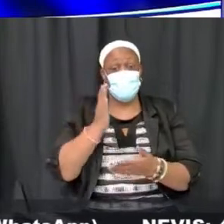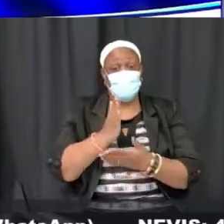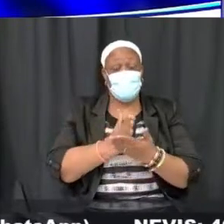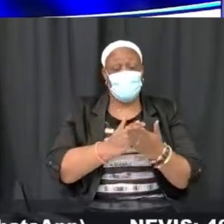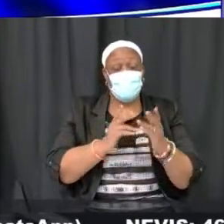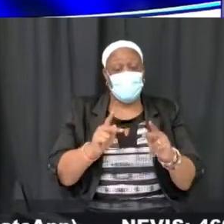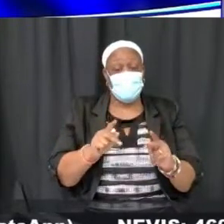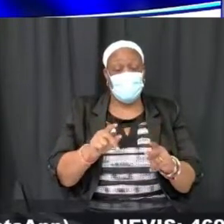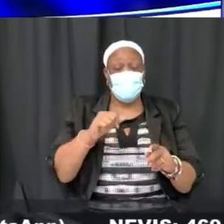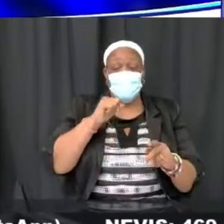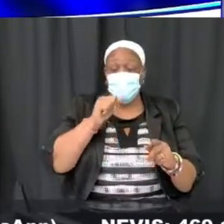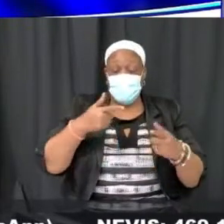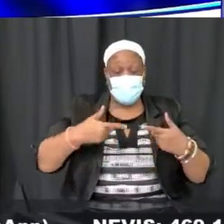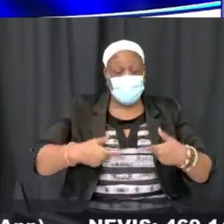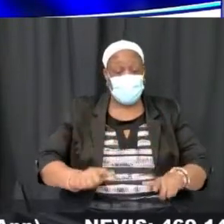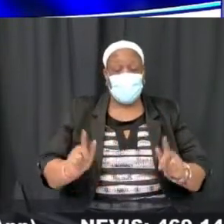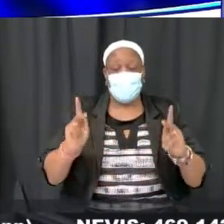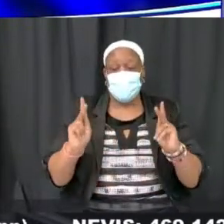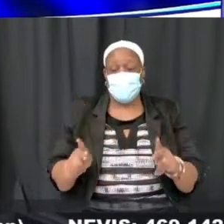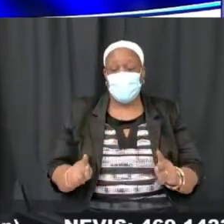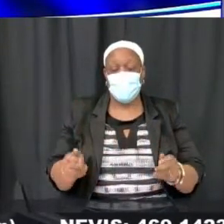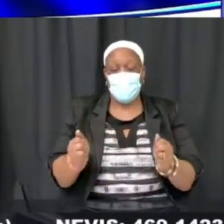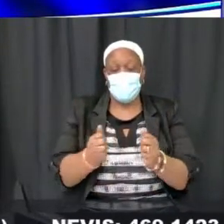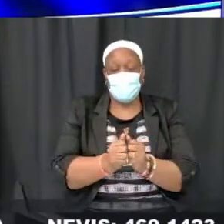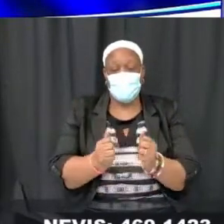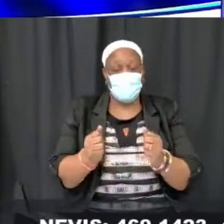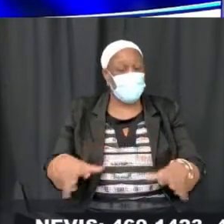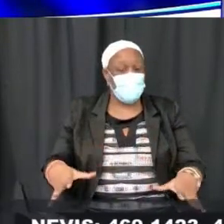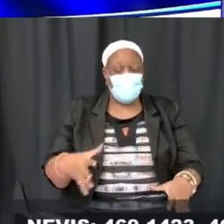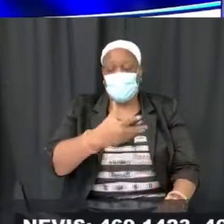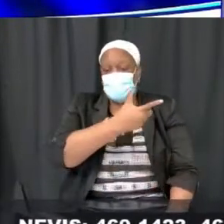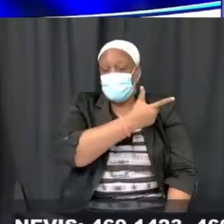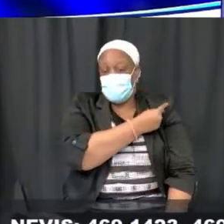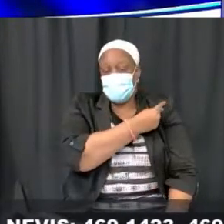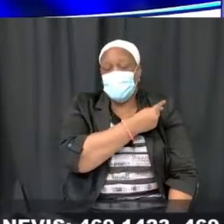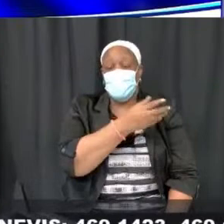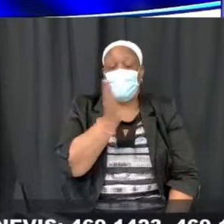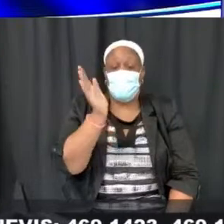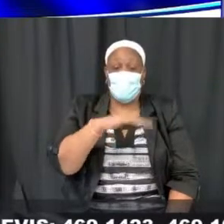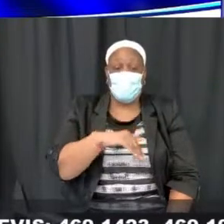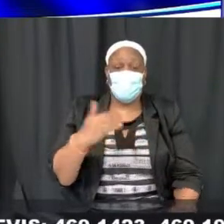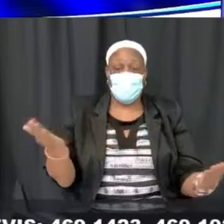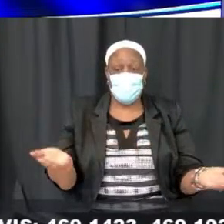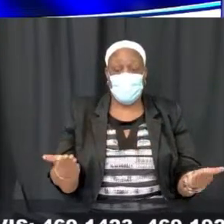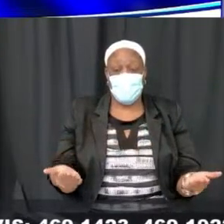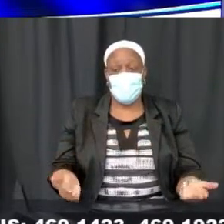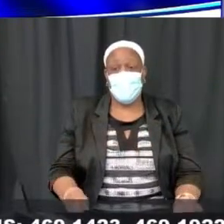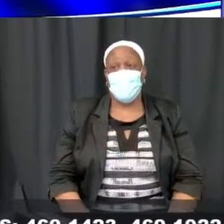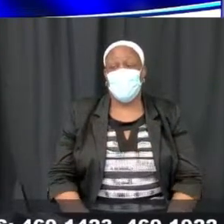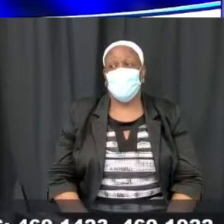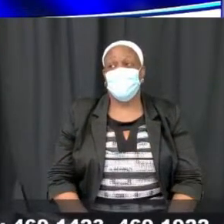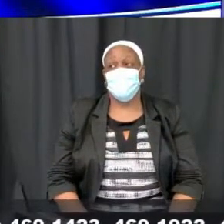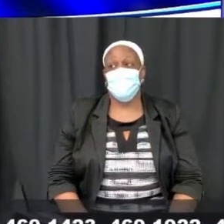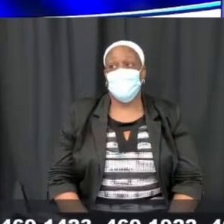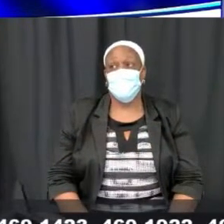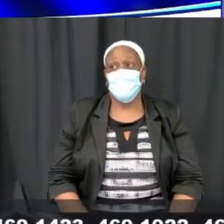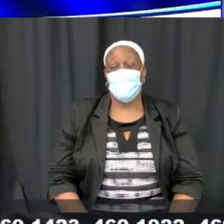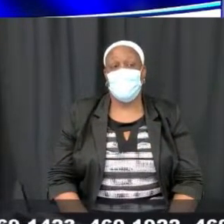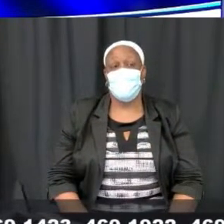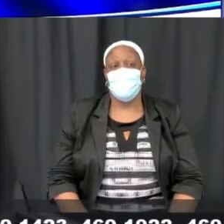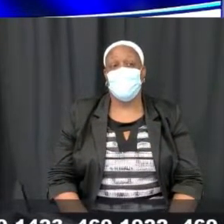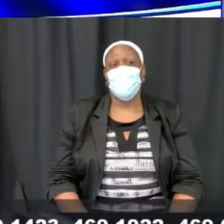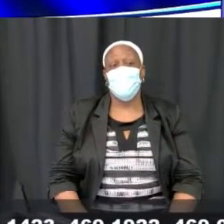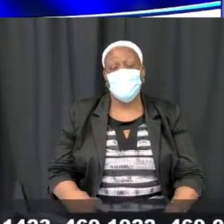not we are going to allow unvaccinated cruise passengers to disembark in St. Kitts. I think that that discussion is still